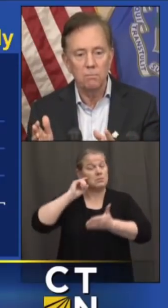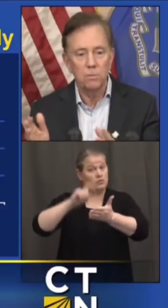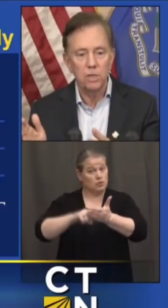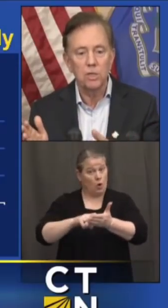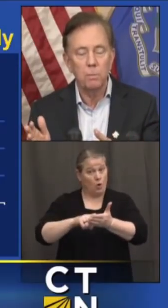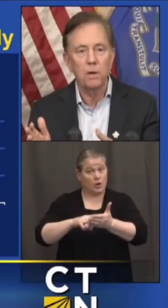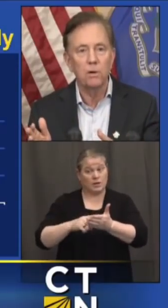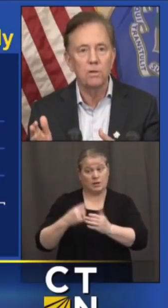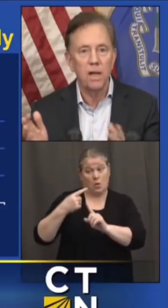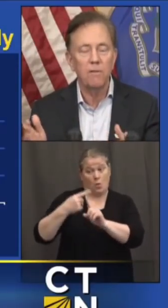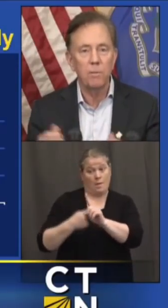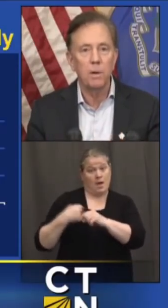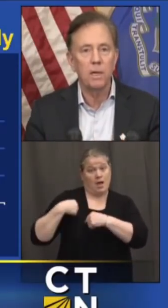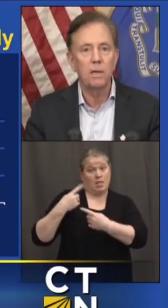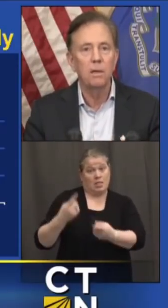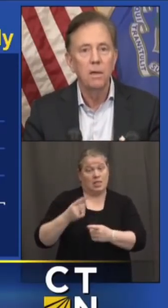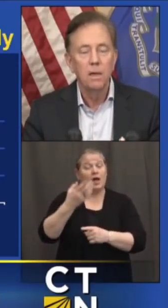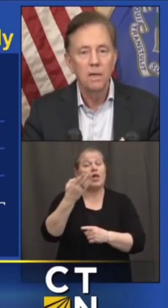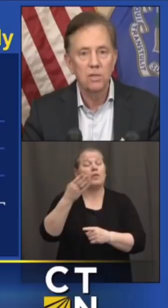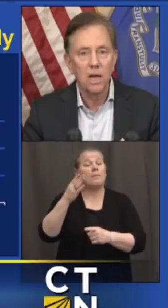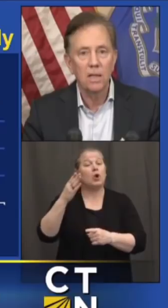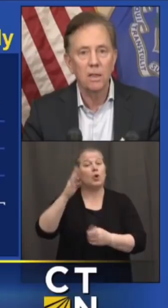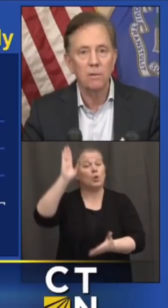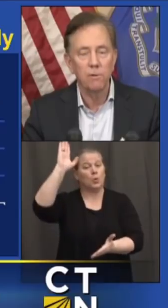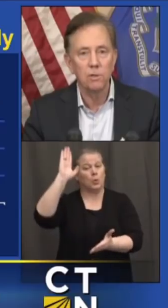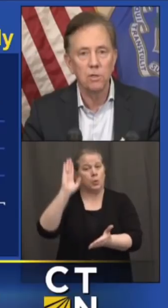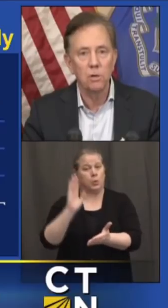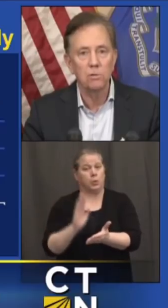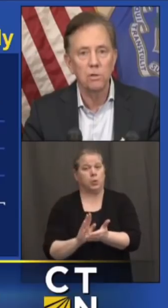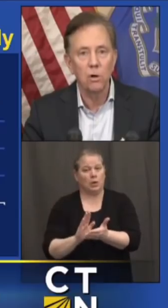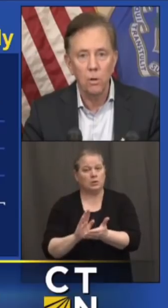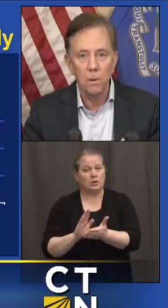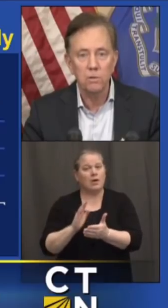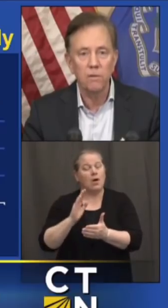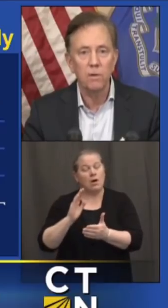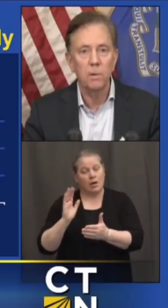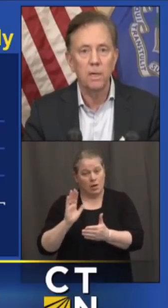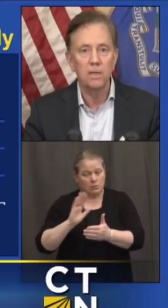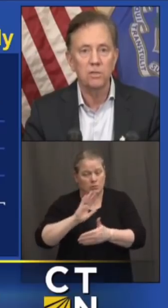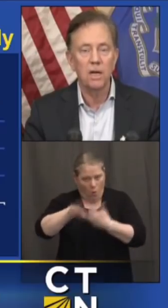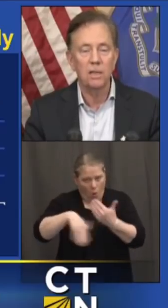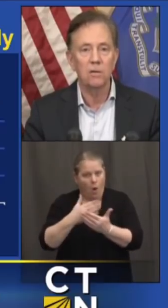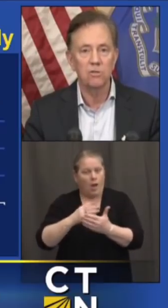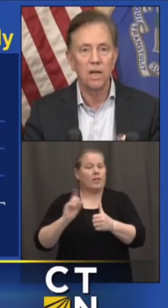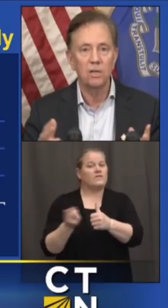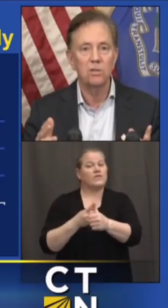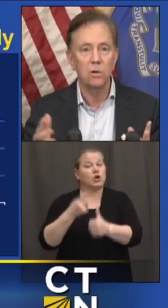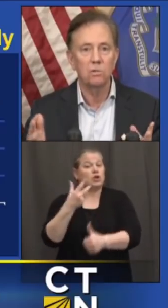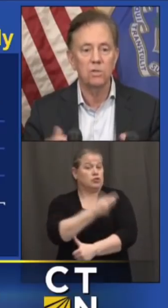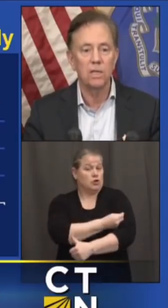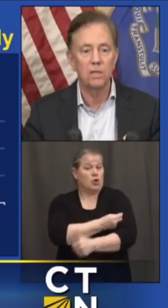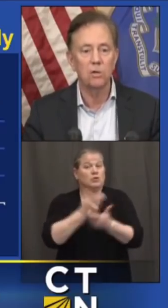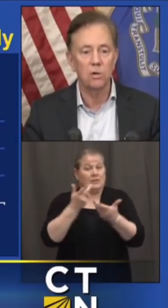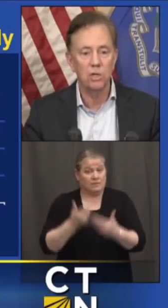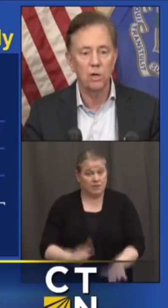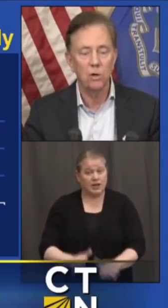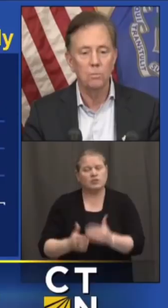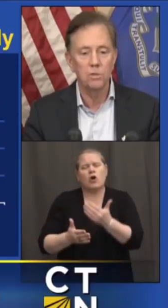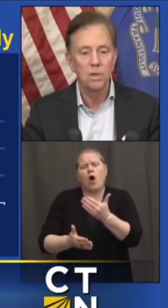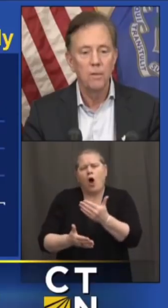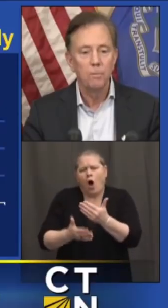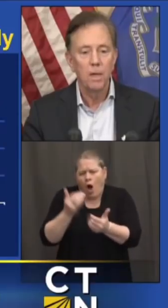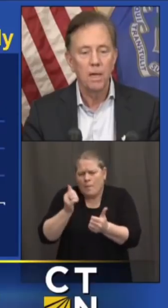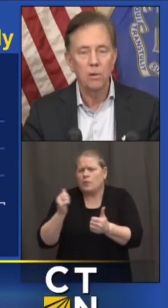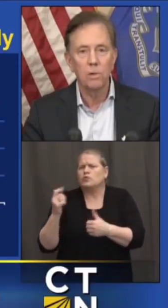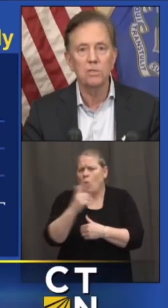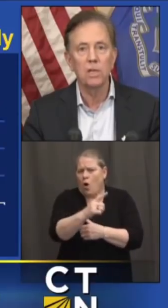is disappeared as everybody has gotten their first dose and almost everybody has gotten their second dose at the nursing